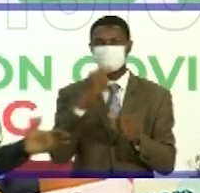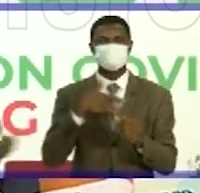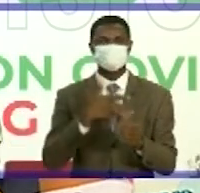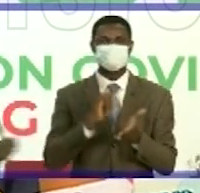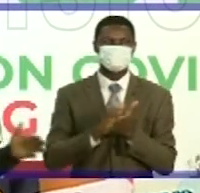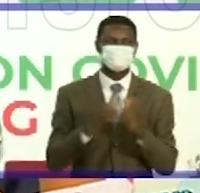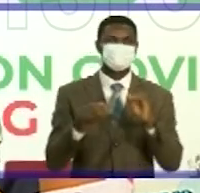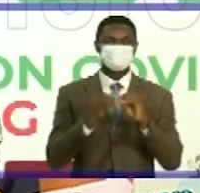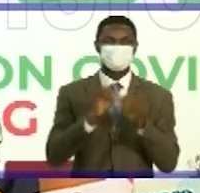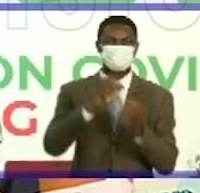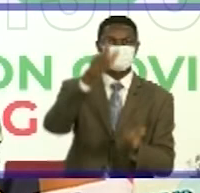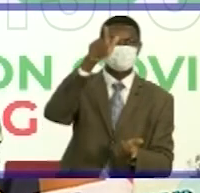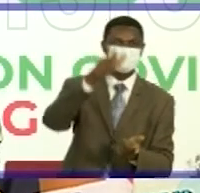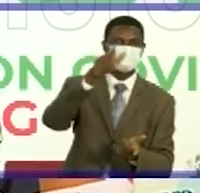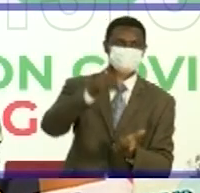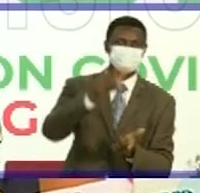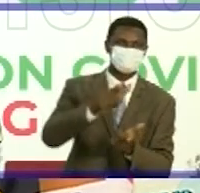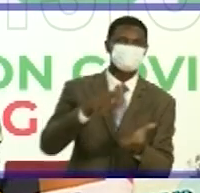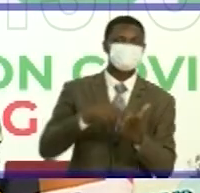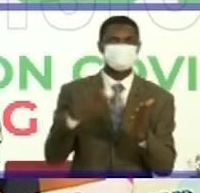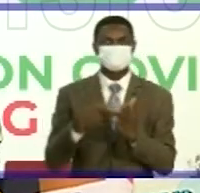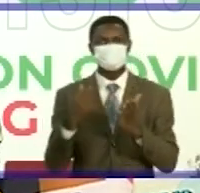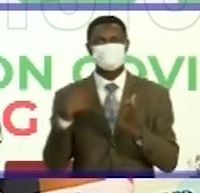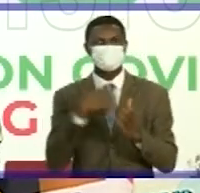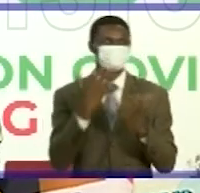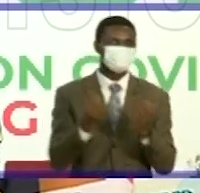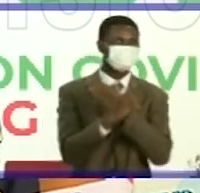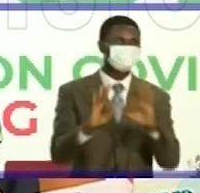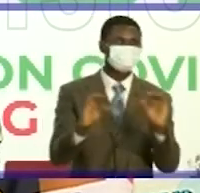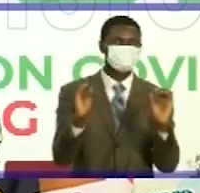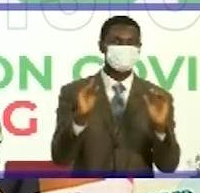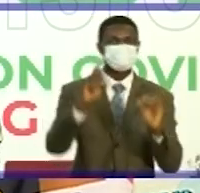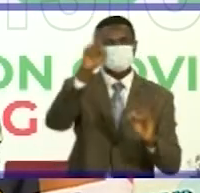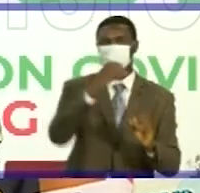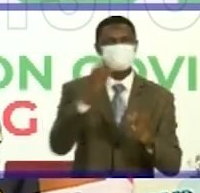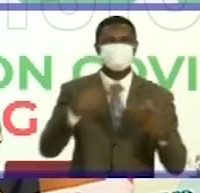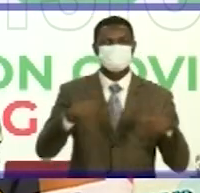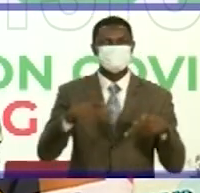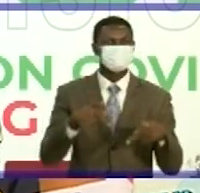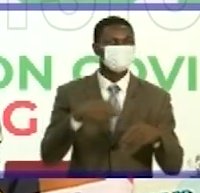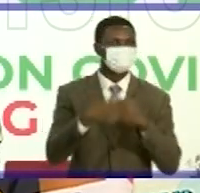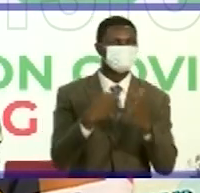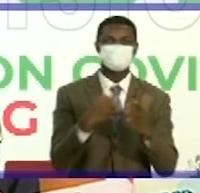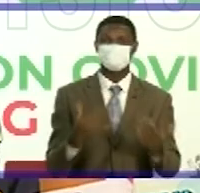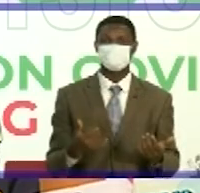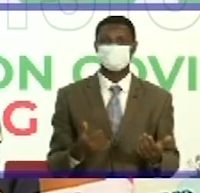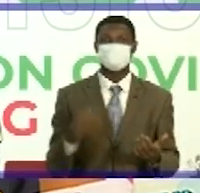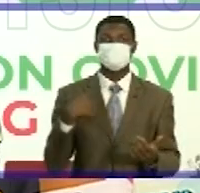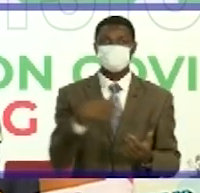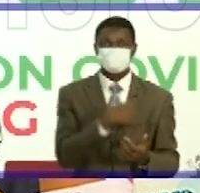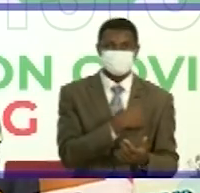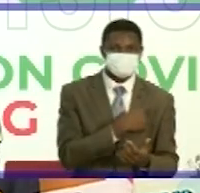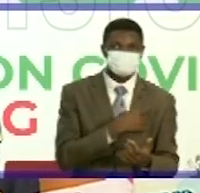occurred in the last couple of days for granted and play around with it. The fact of the matter is that we are still in the spirit of